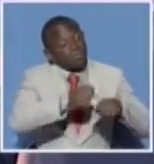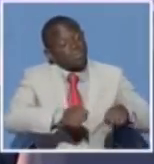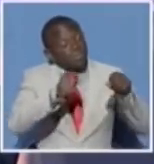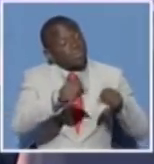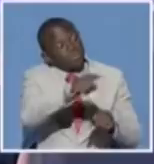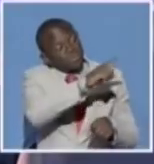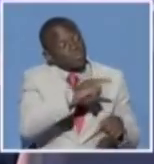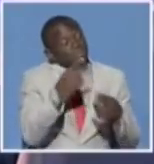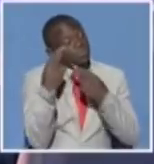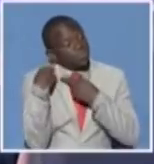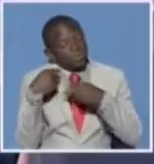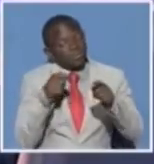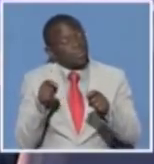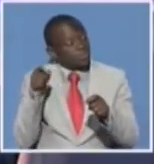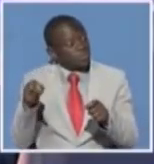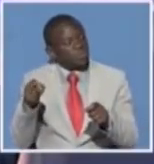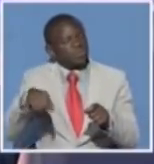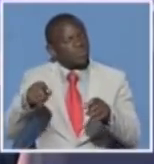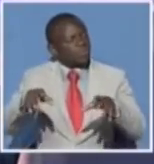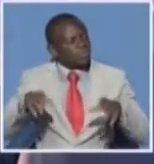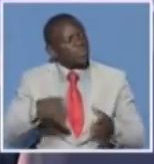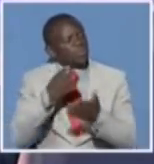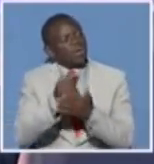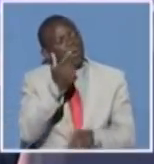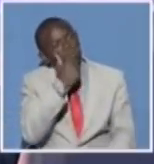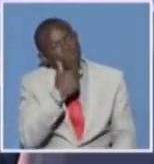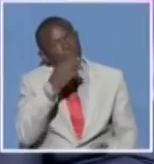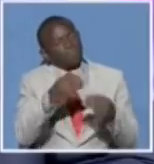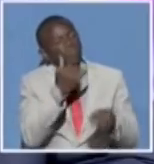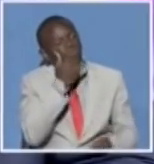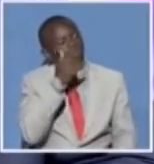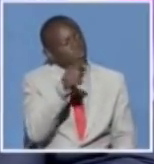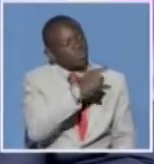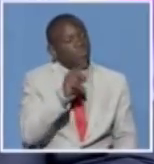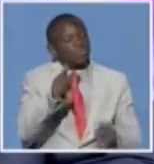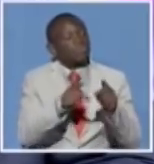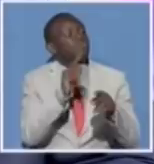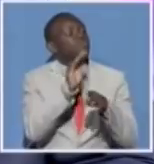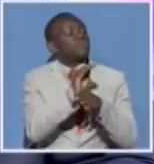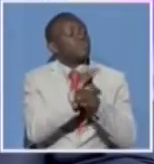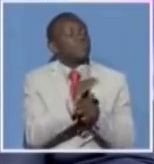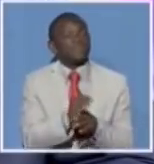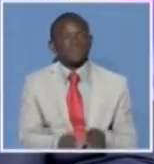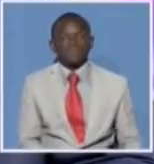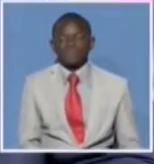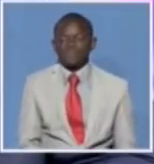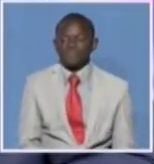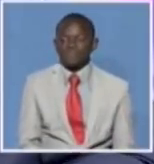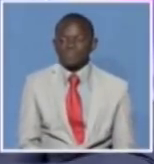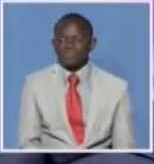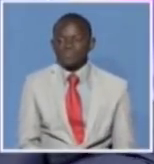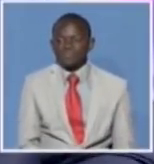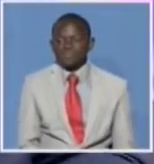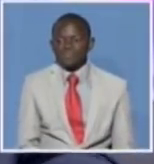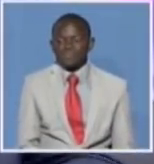of money were siphoned. Well, indeed, as you rightfully put it, when